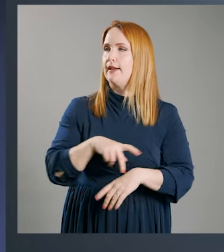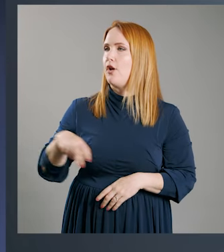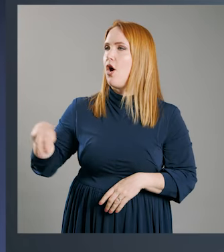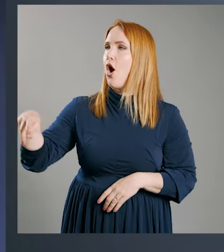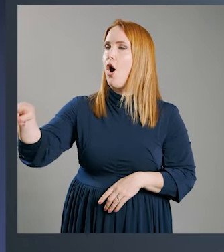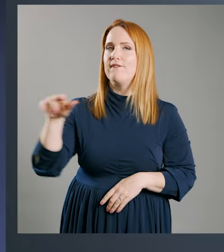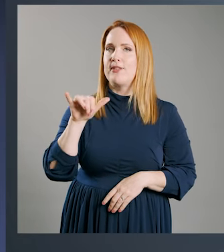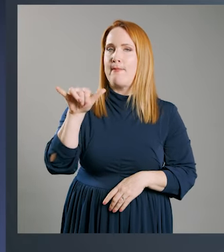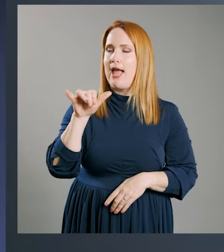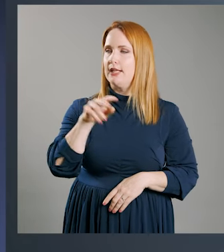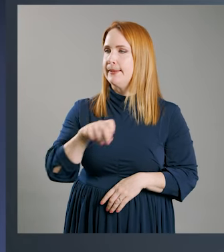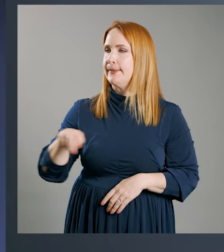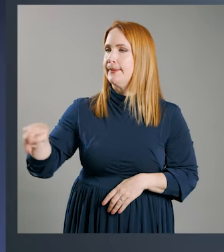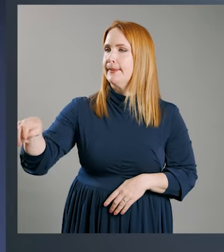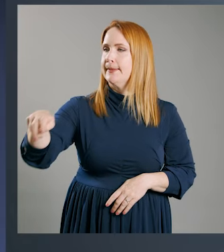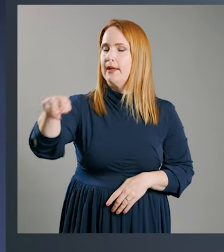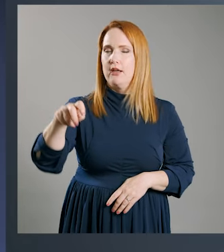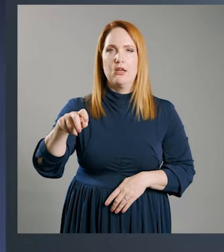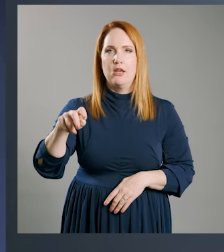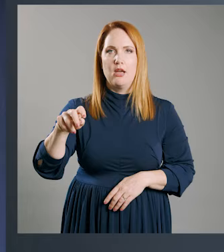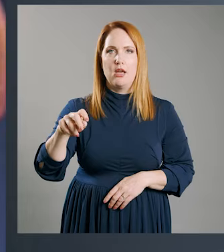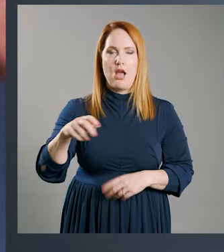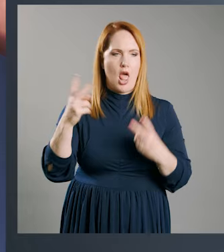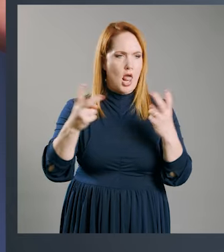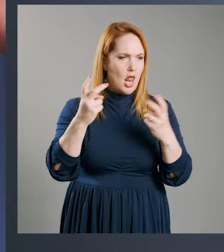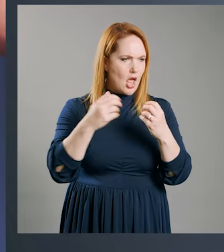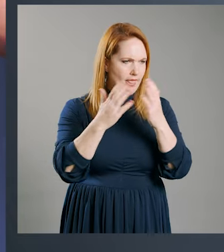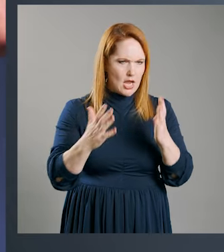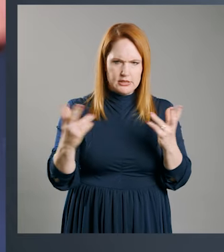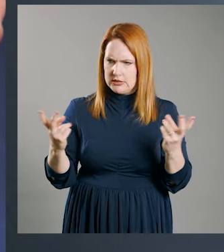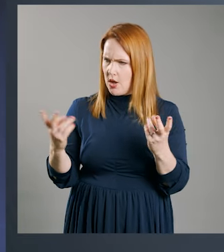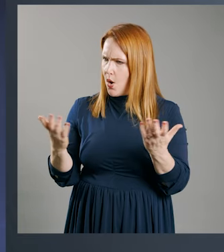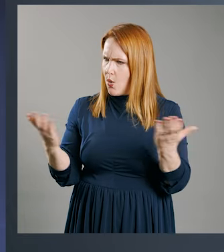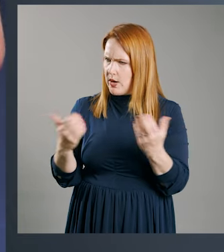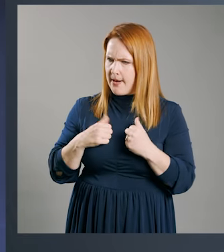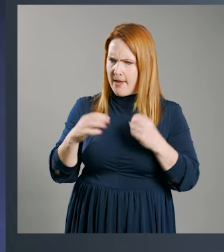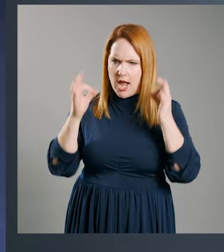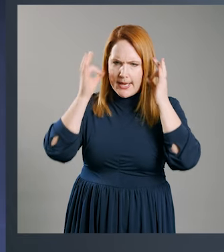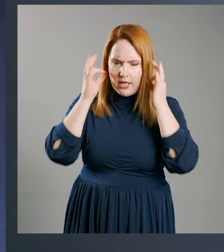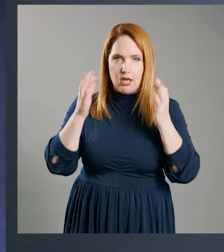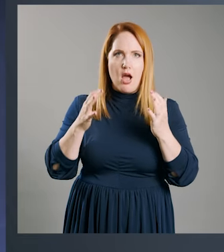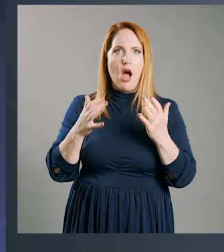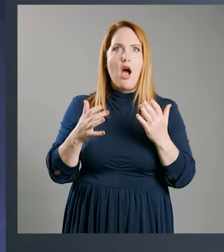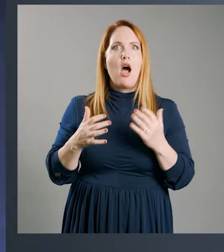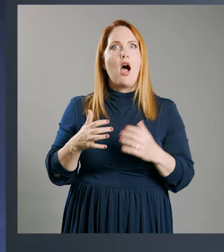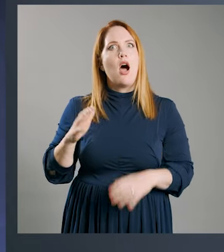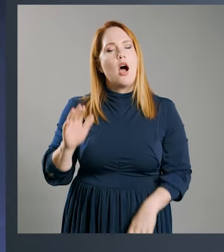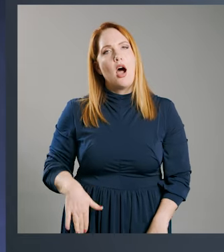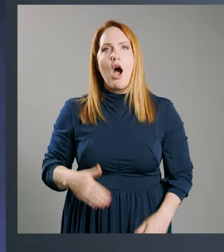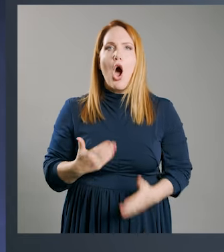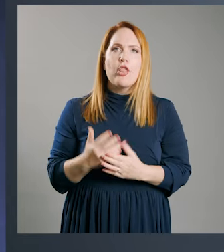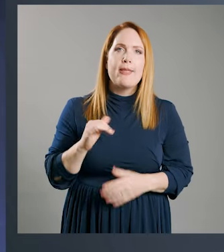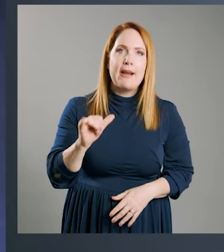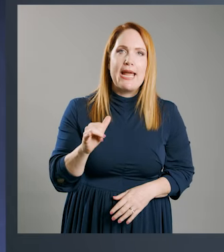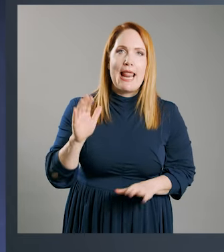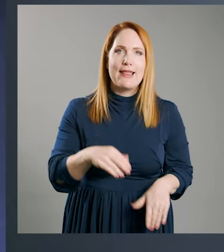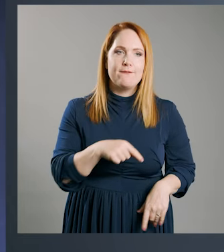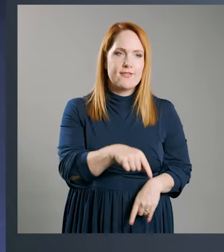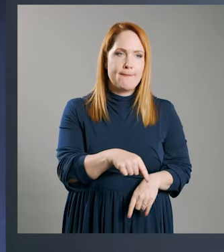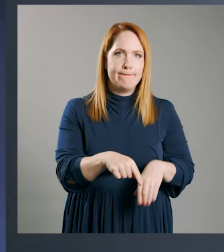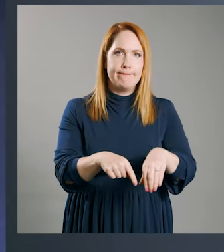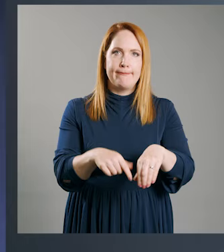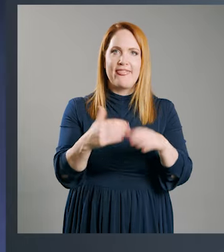left, and I phoned up a few weeks later after I'd ransacked the house, and I suddenly thought, oh, I left them on the plane. And the lady at Air New Zealand pretty much laughed,